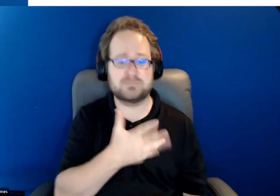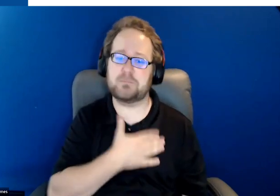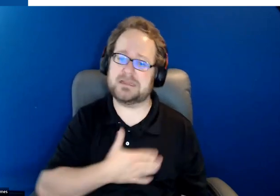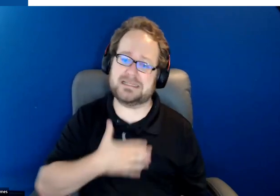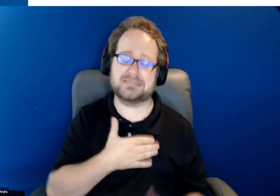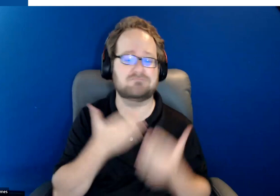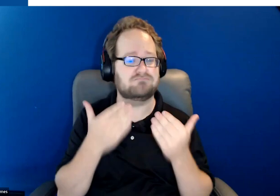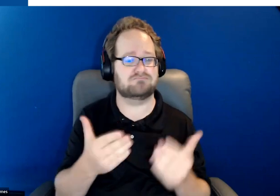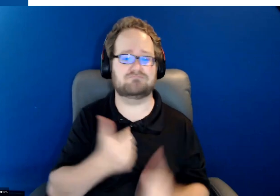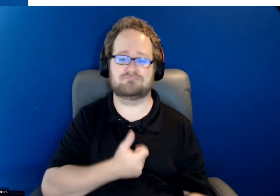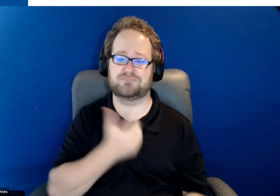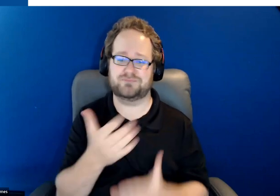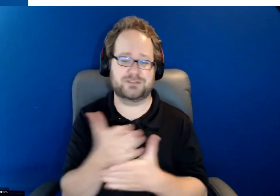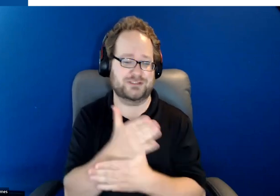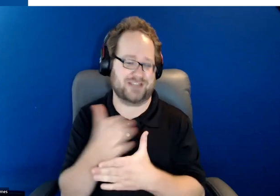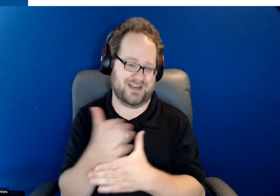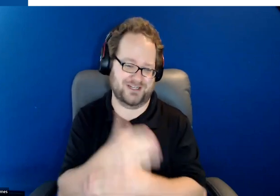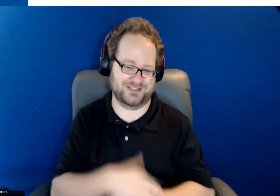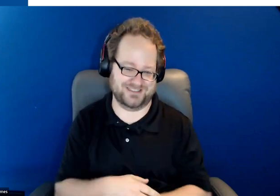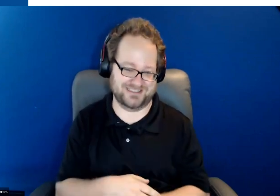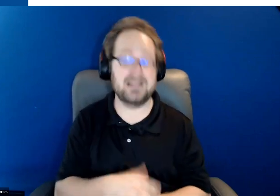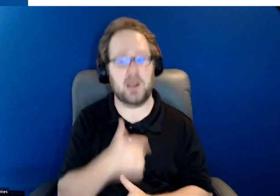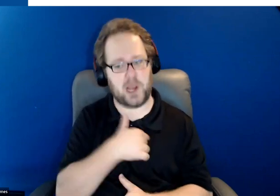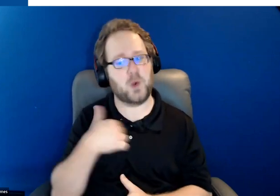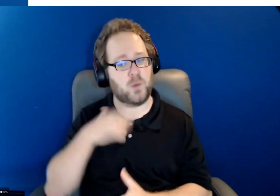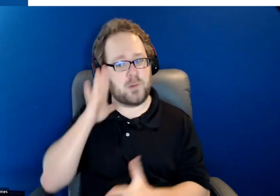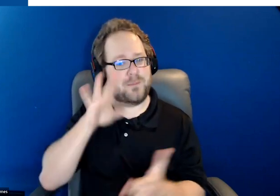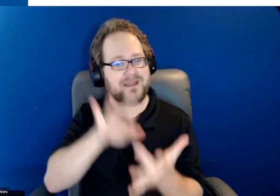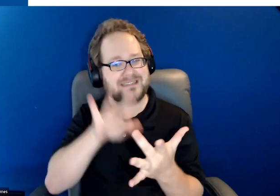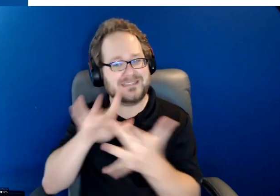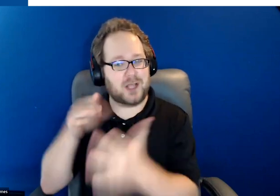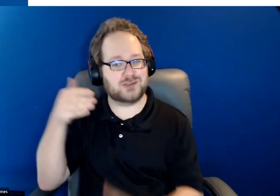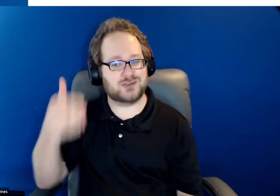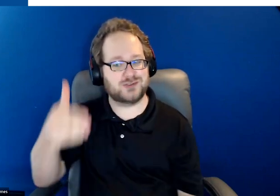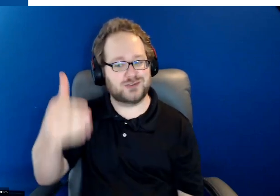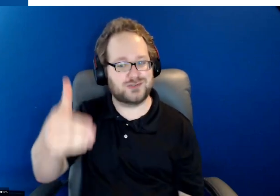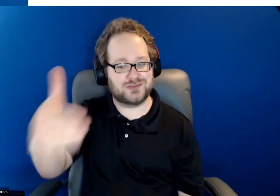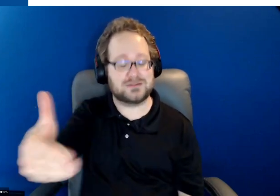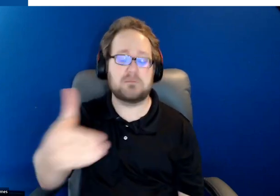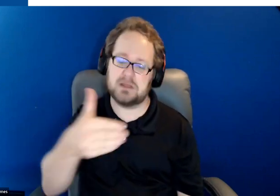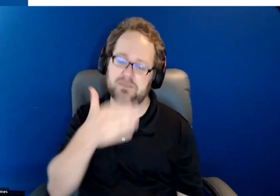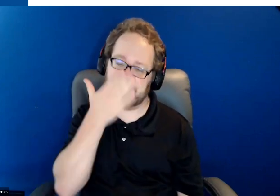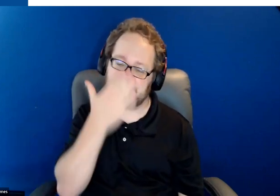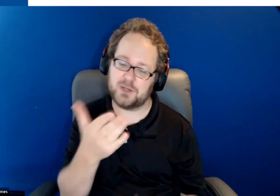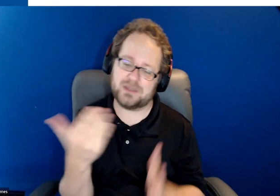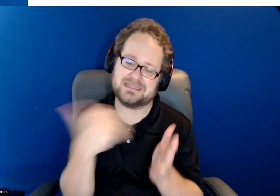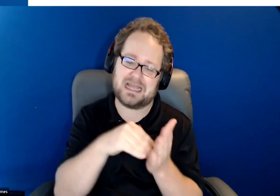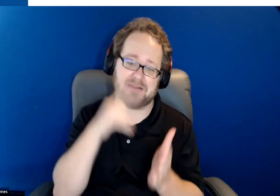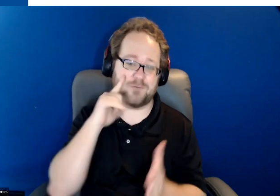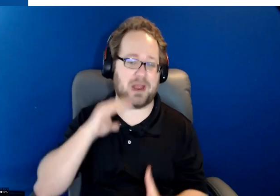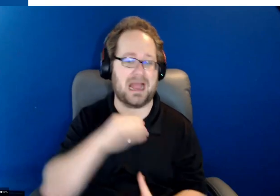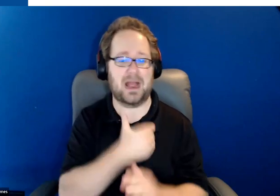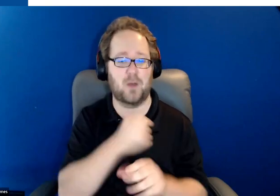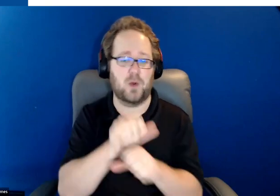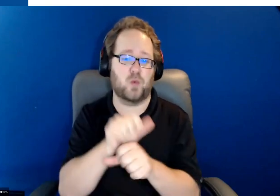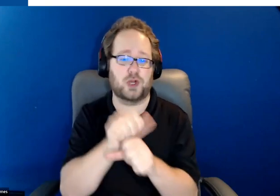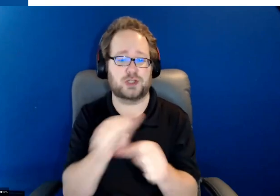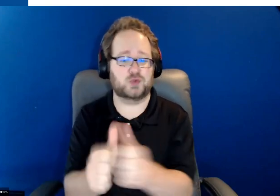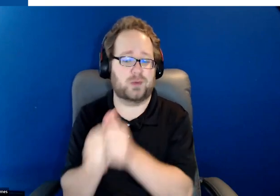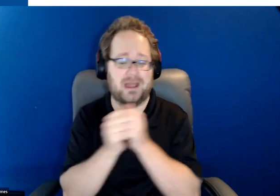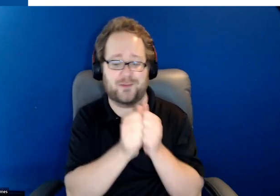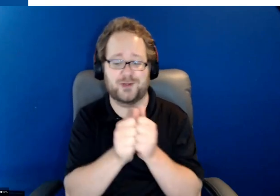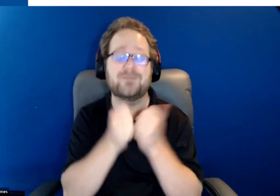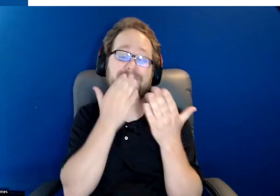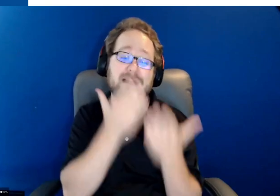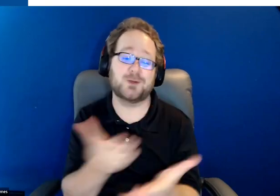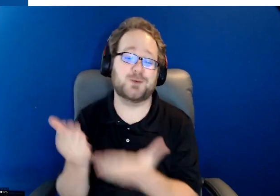to thank you all for your partnership and going forward our work together. Thank you.